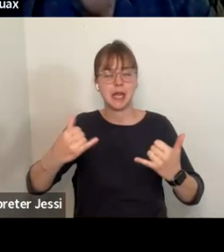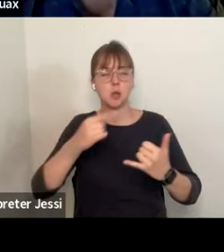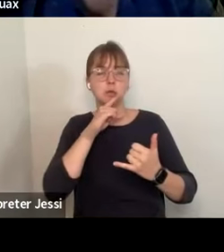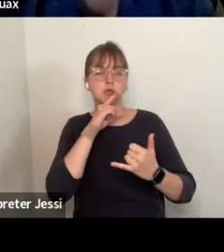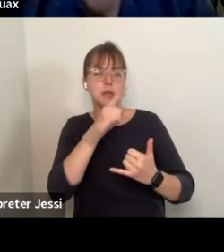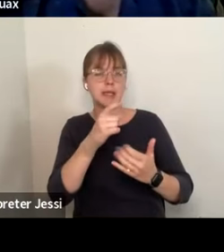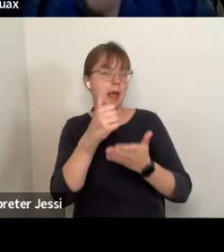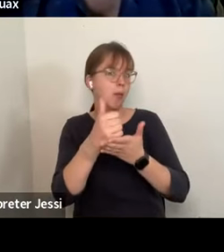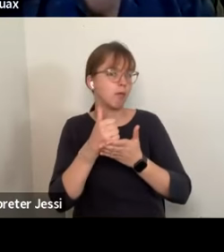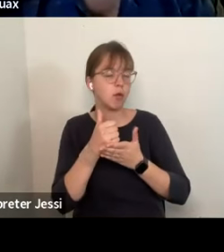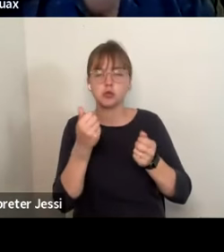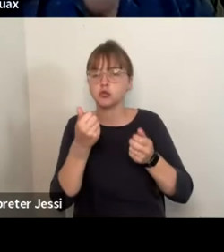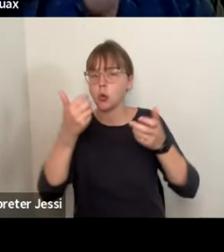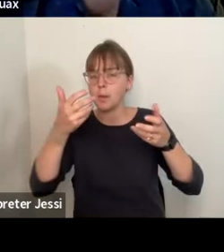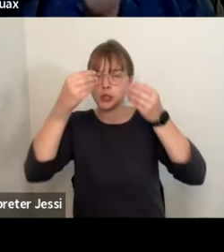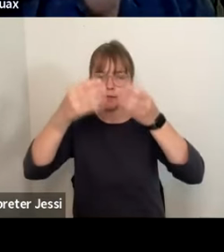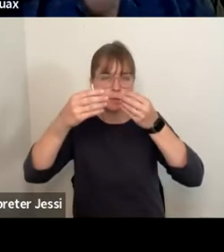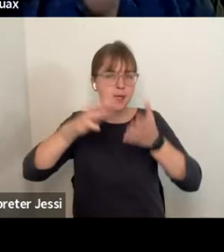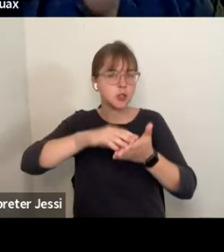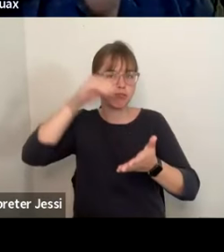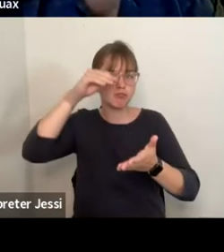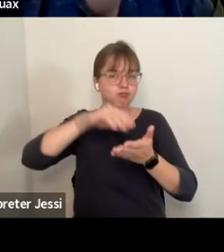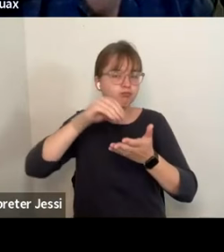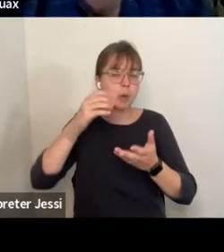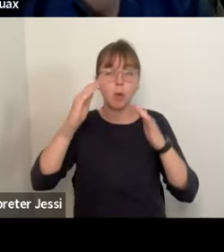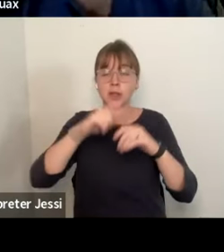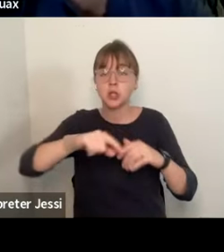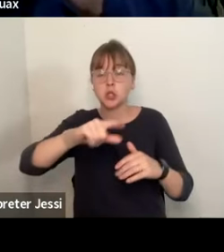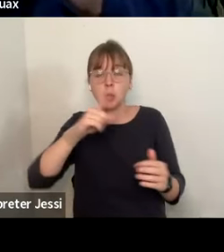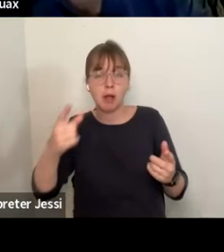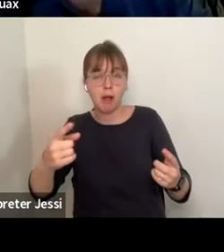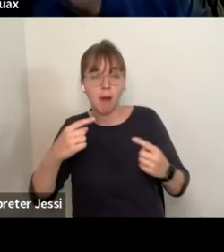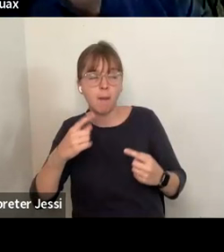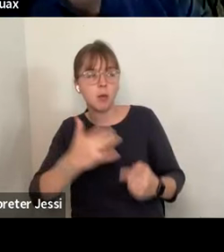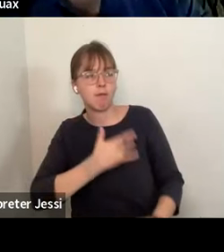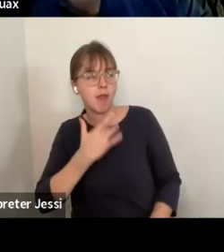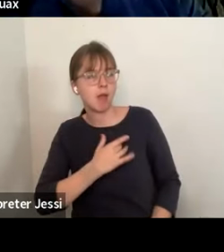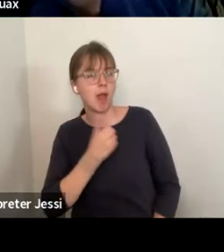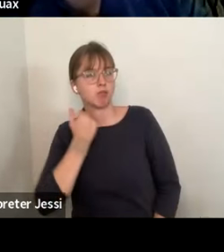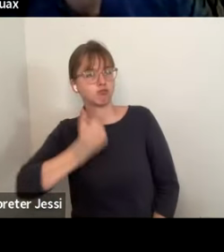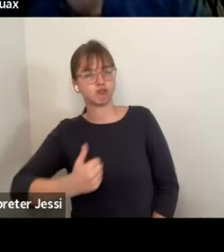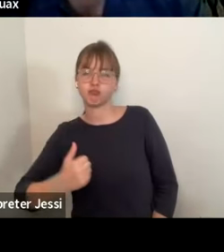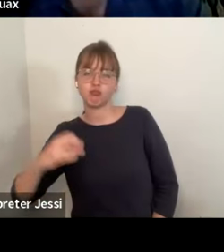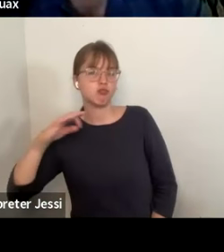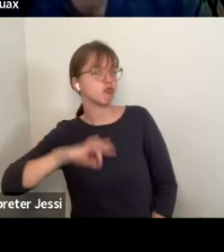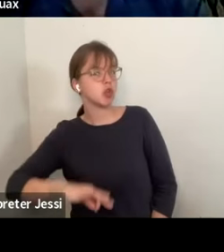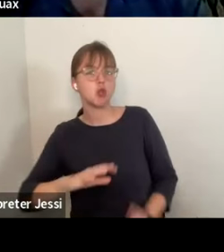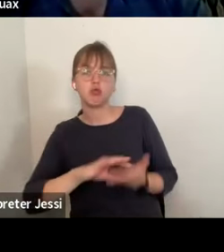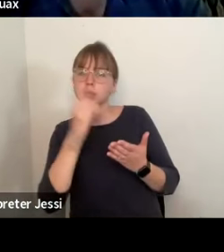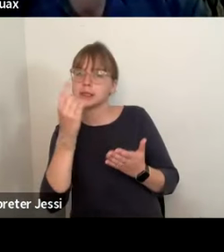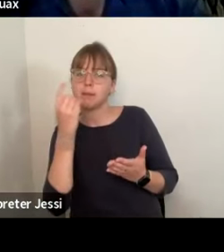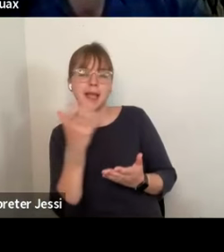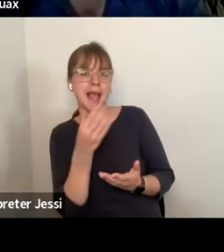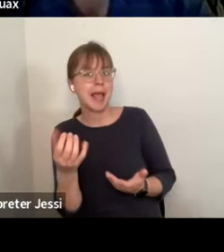information. I hope those who attended feel like you've received some information, education,